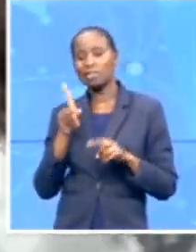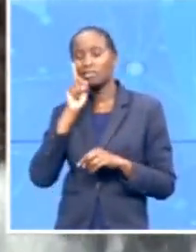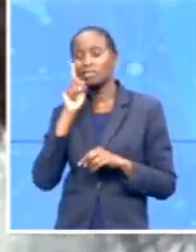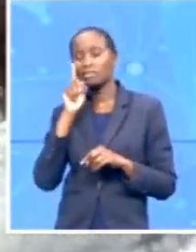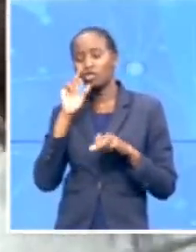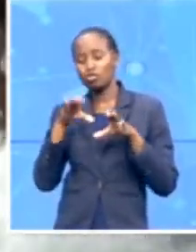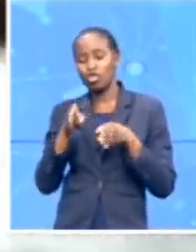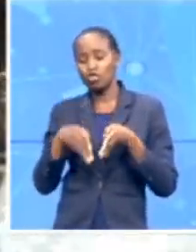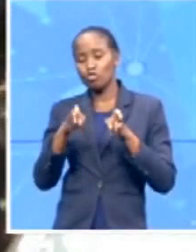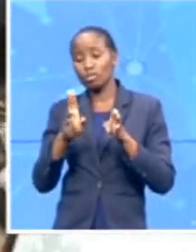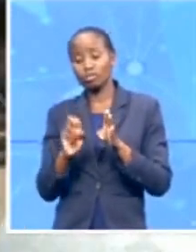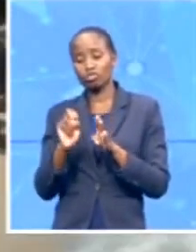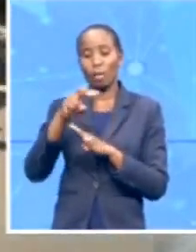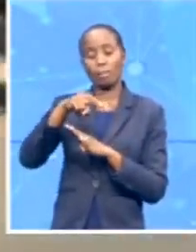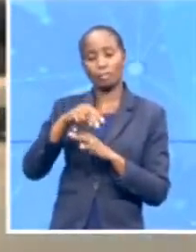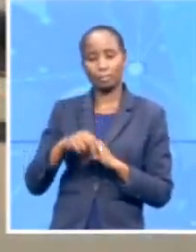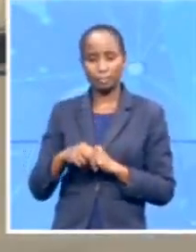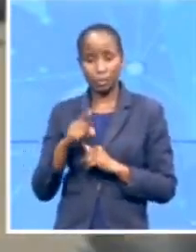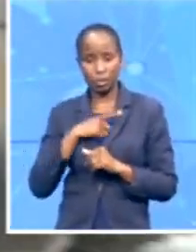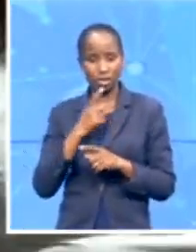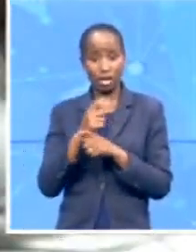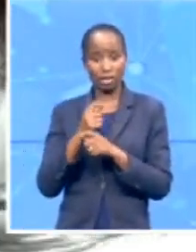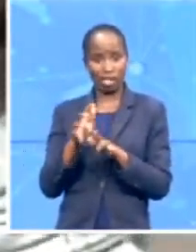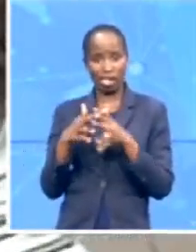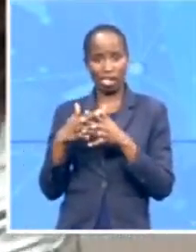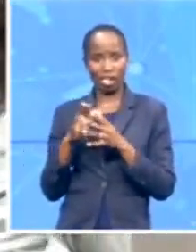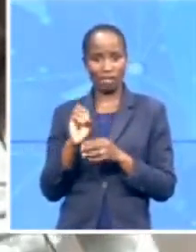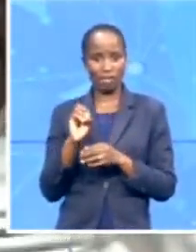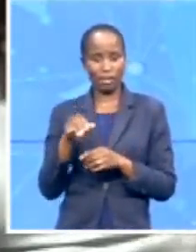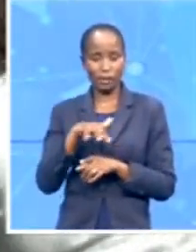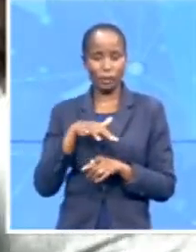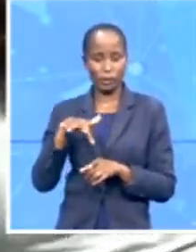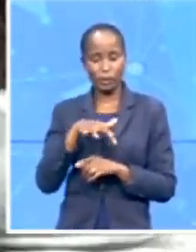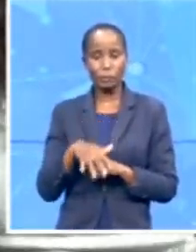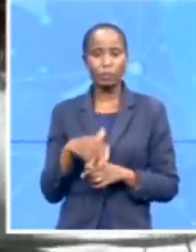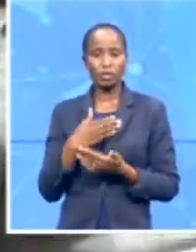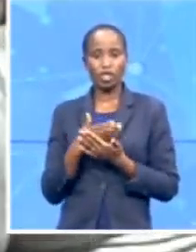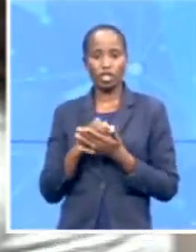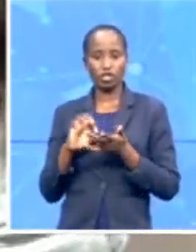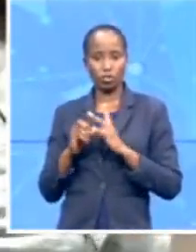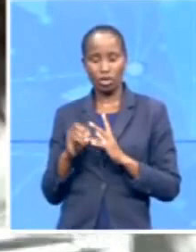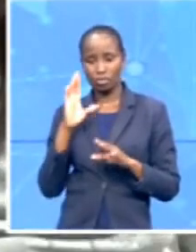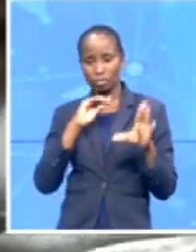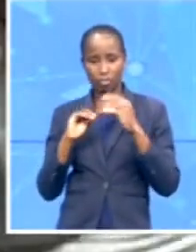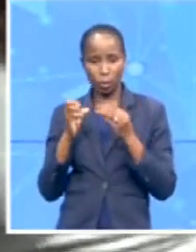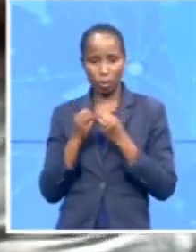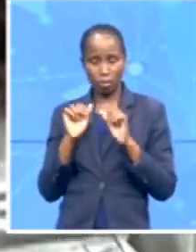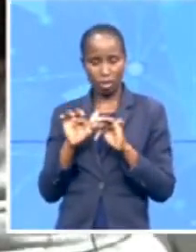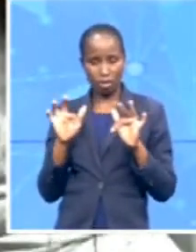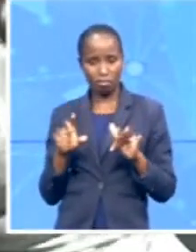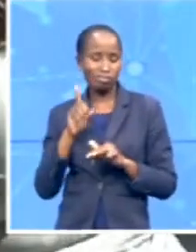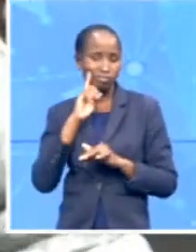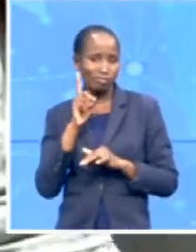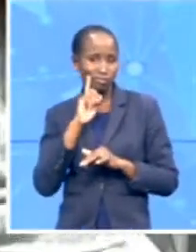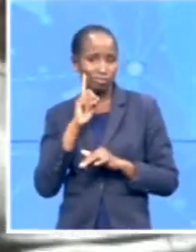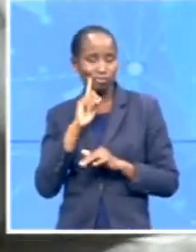taxi situation. We're going to try and speak to people here and try and get a sense from the people whether or not they managed